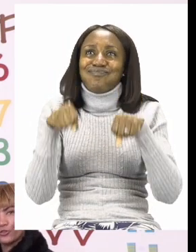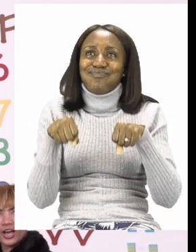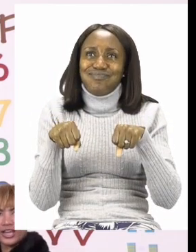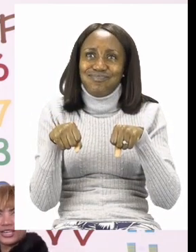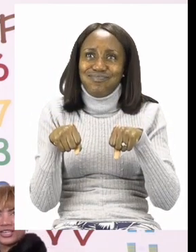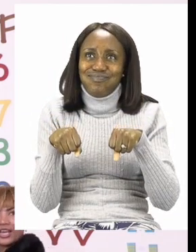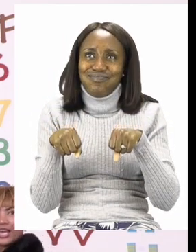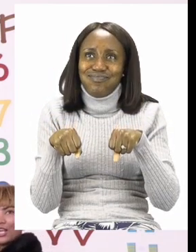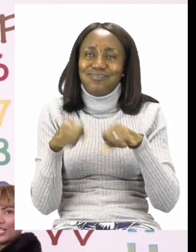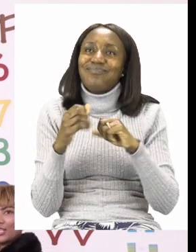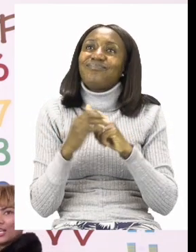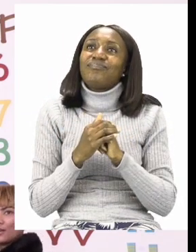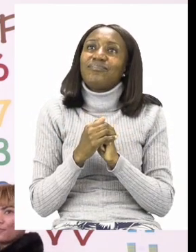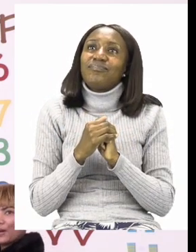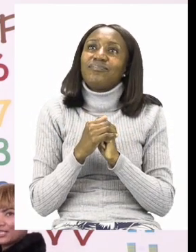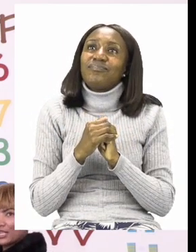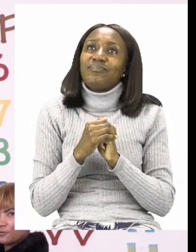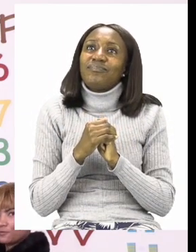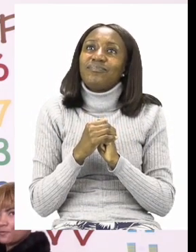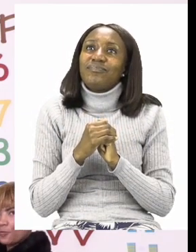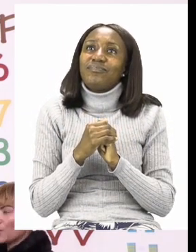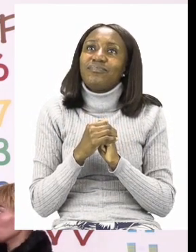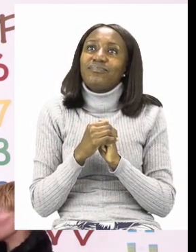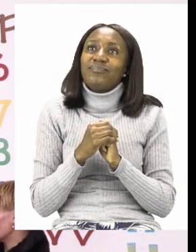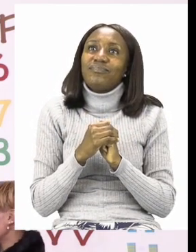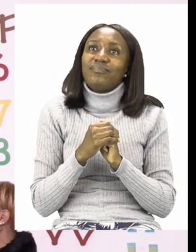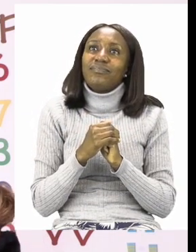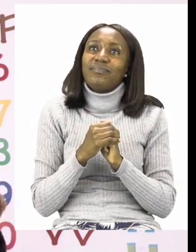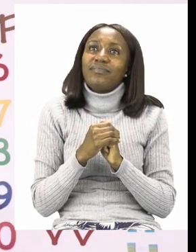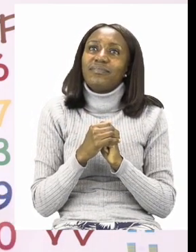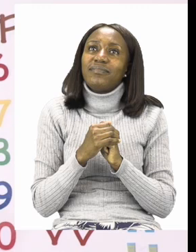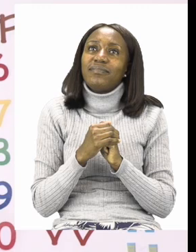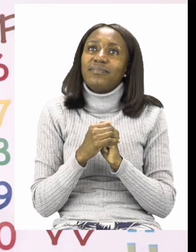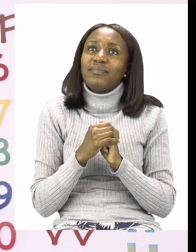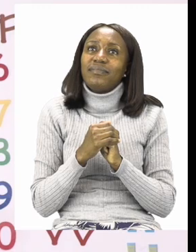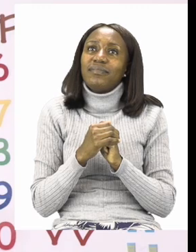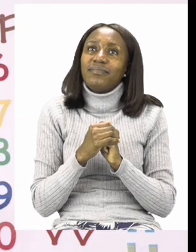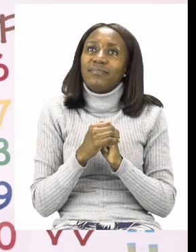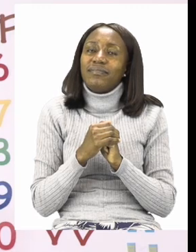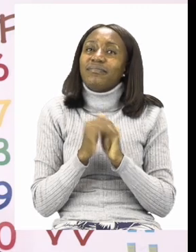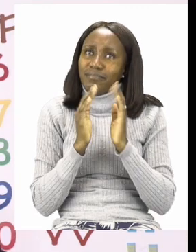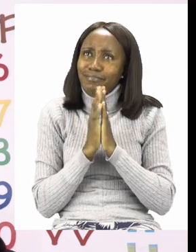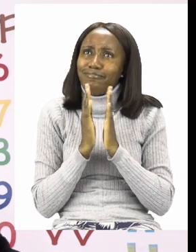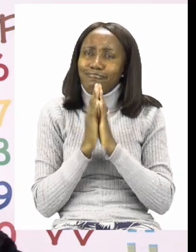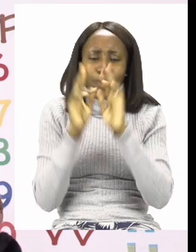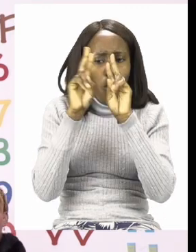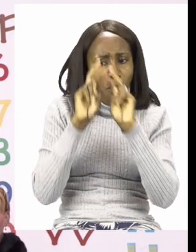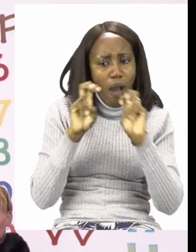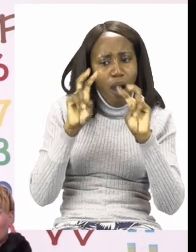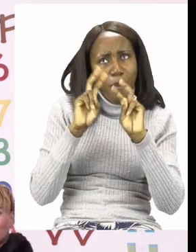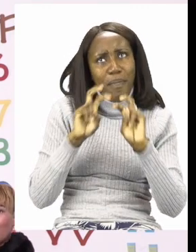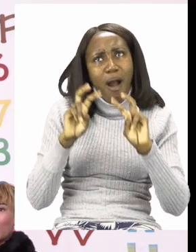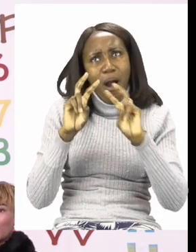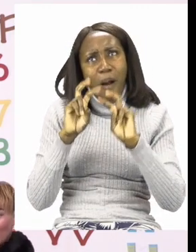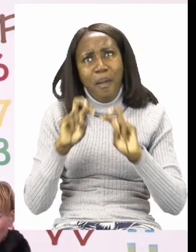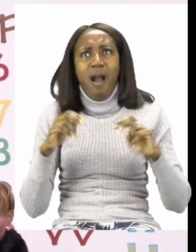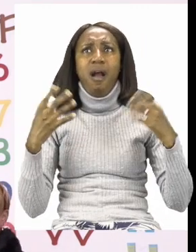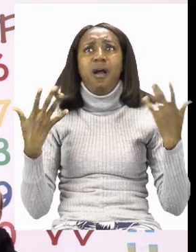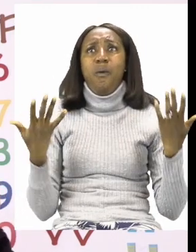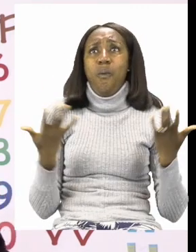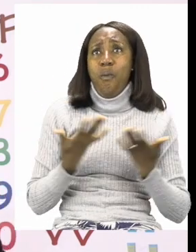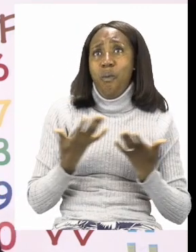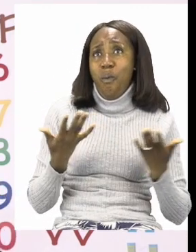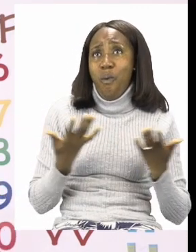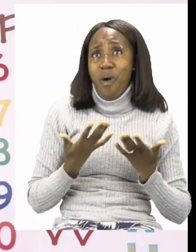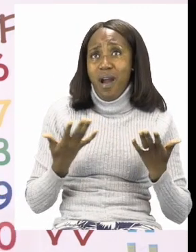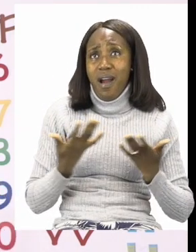you to find in the puzzle. So please go ahead and find the words in the puzzle that